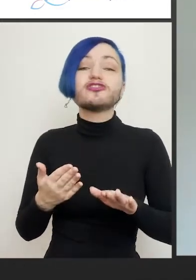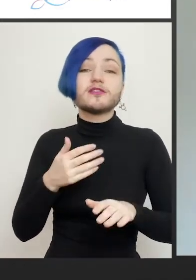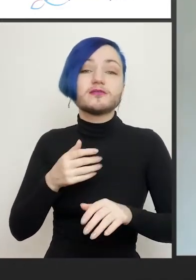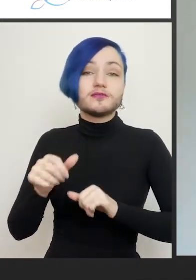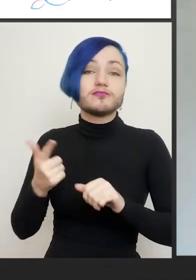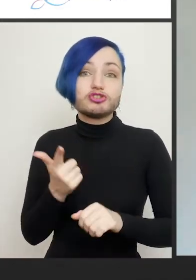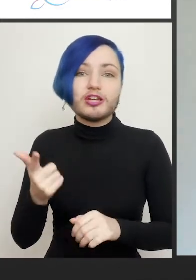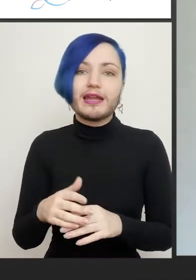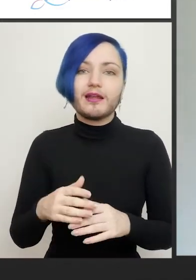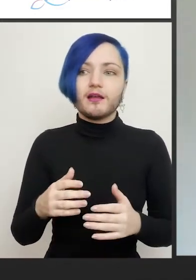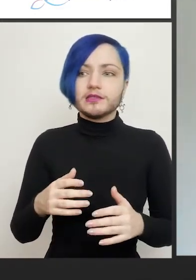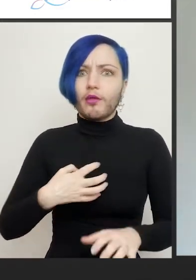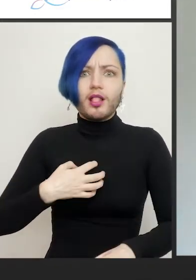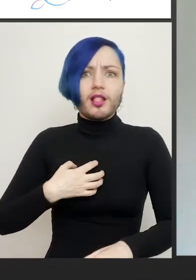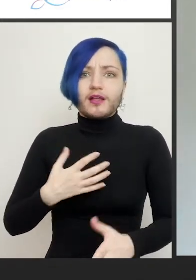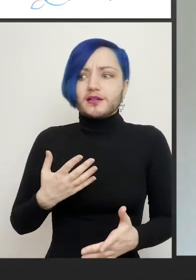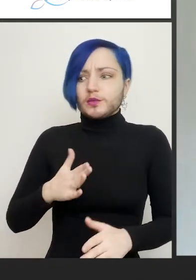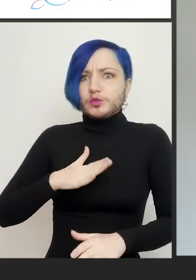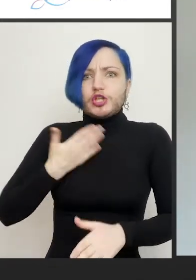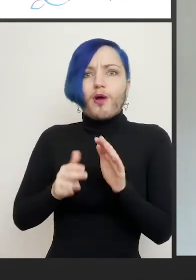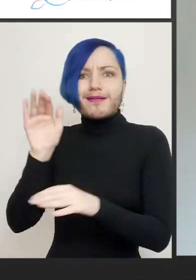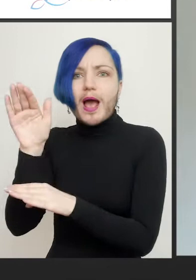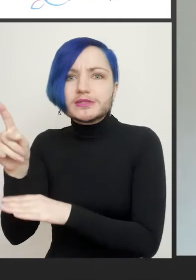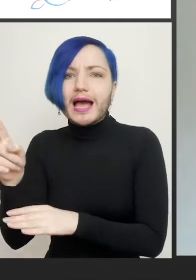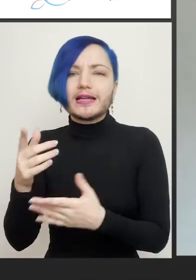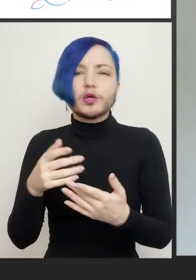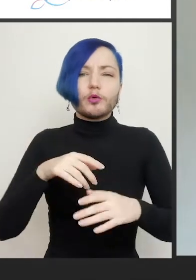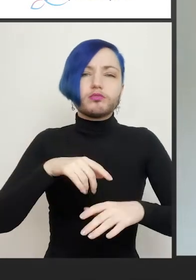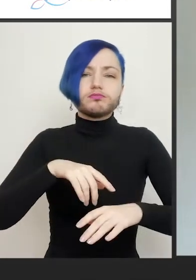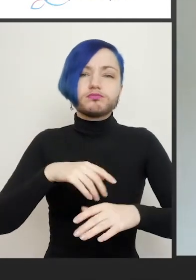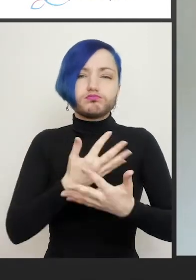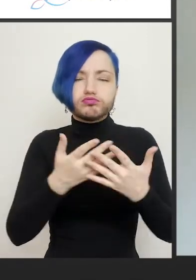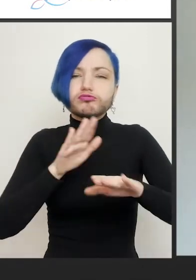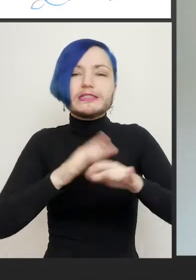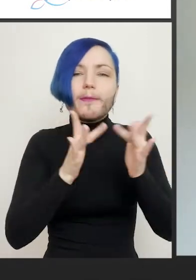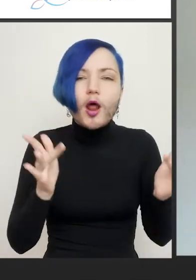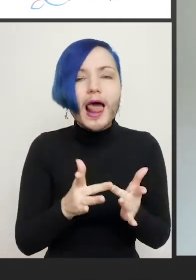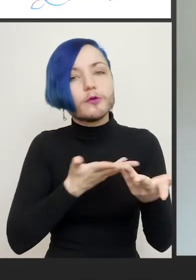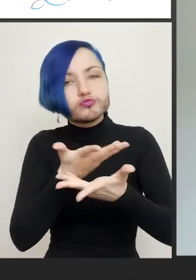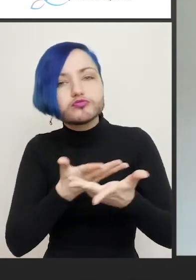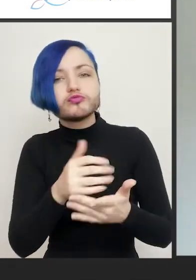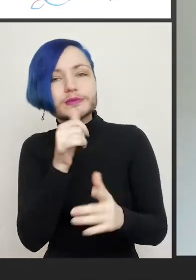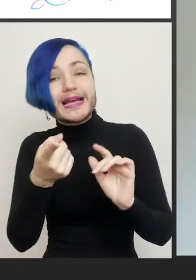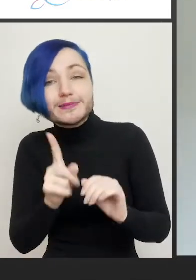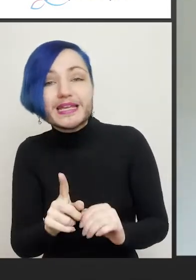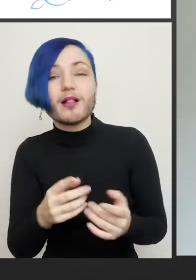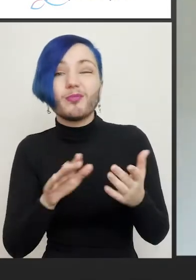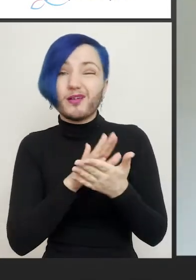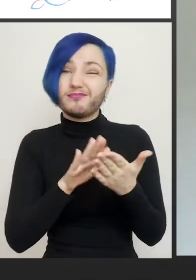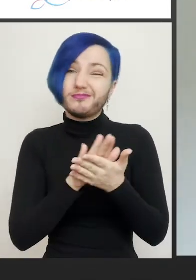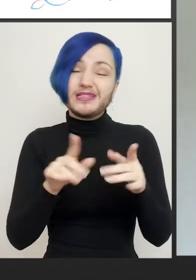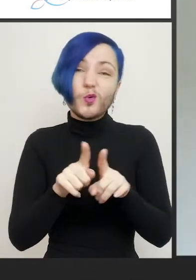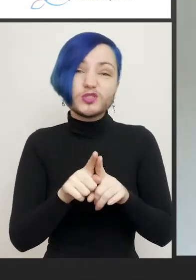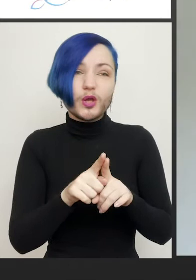sometimes you literally don't want to go outside, and it's easier to spend a lot of time talking to people that you like on the internet, but also getting caught up in